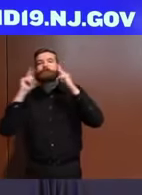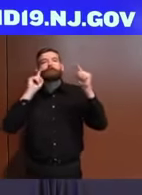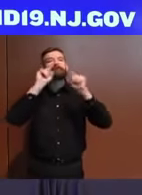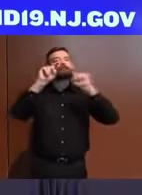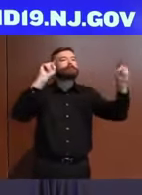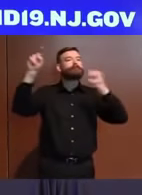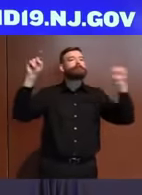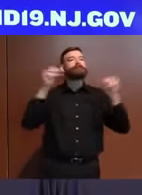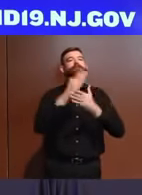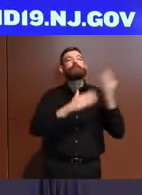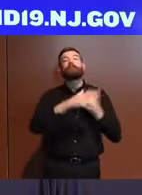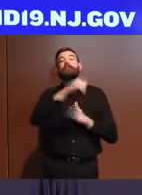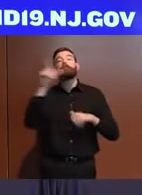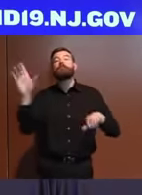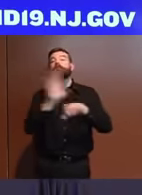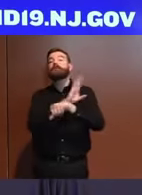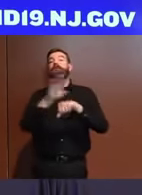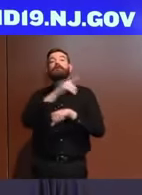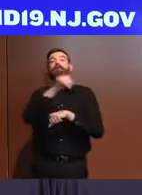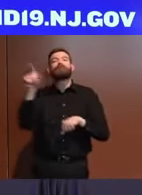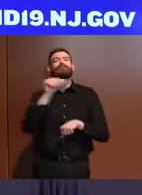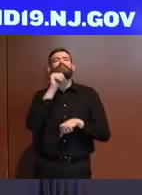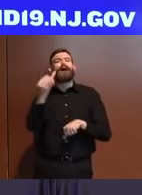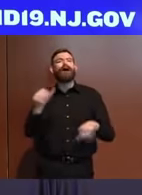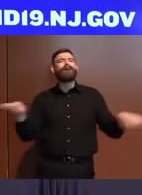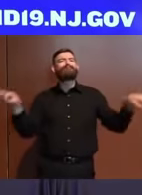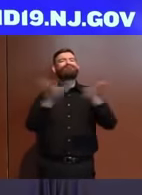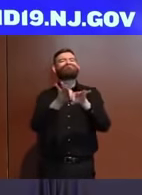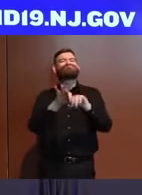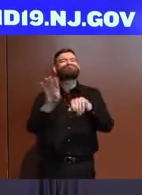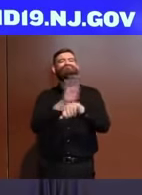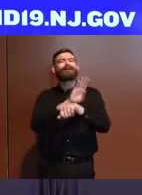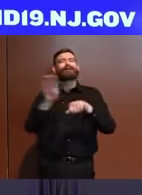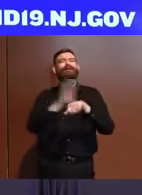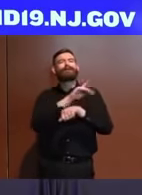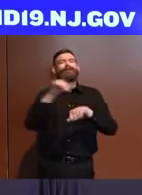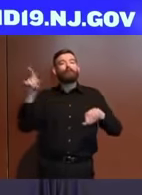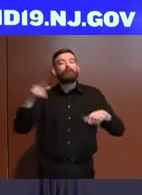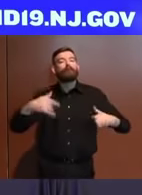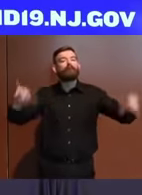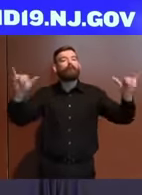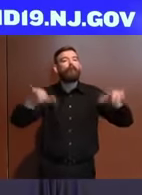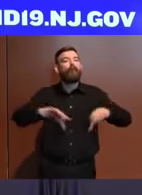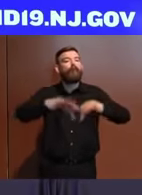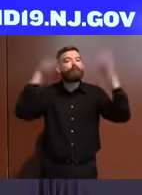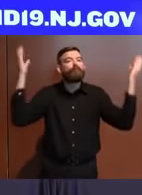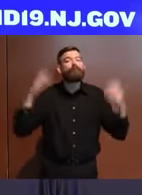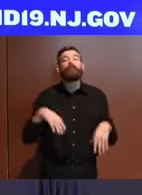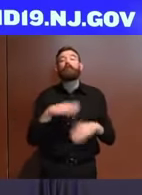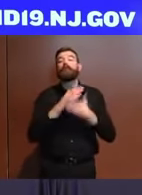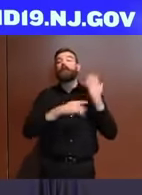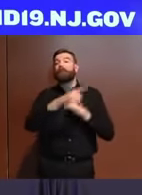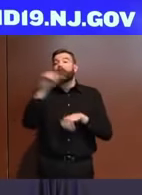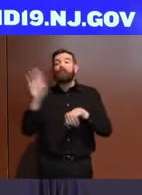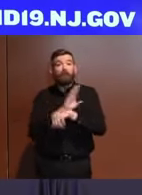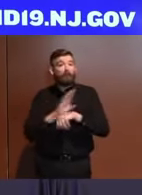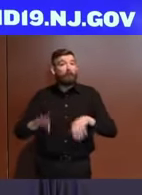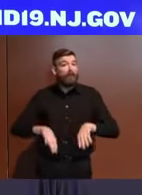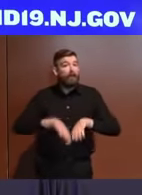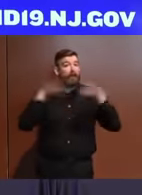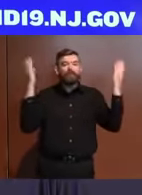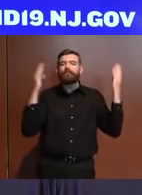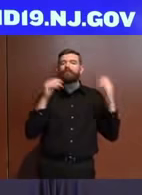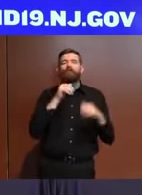that are failing to implement social distancing. In fact, more than a few too many reports. This is especially crucial for our